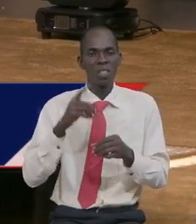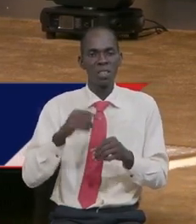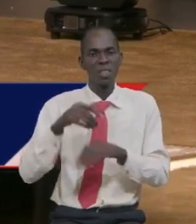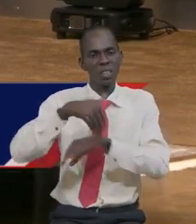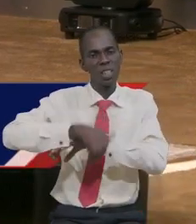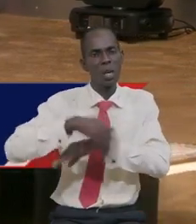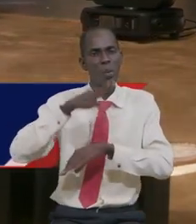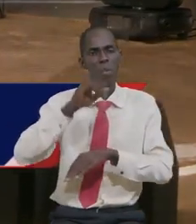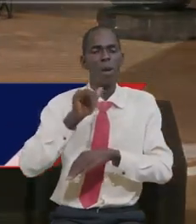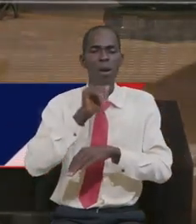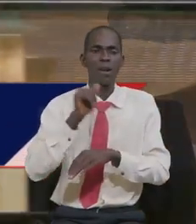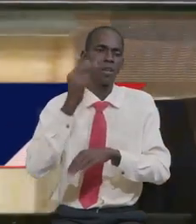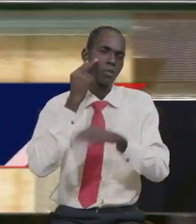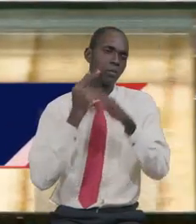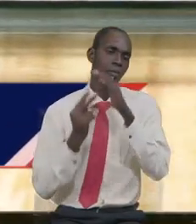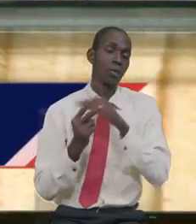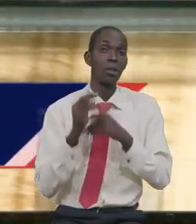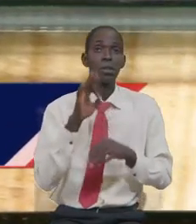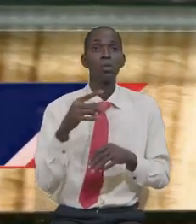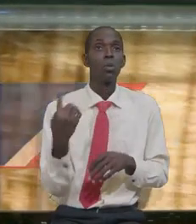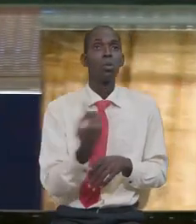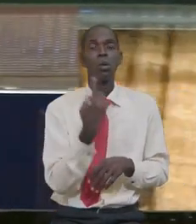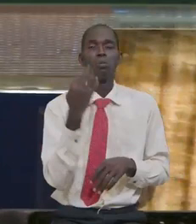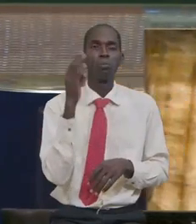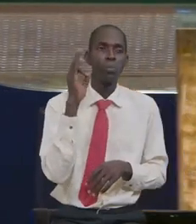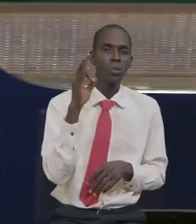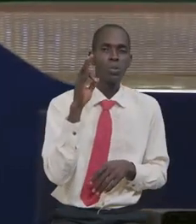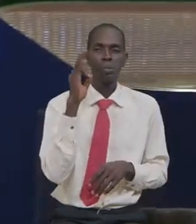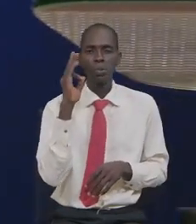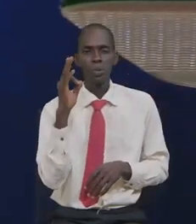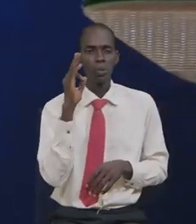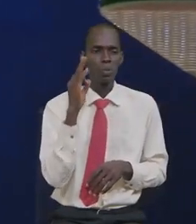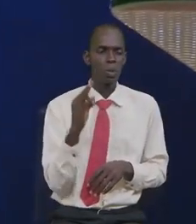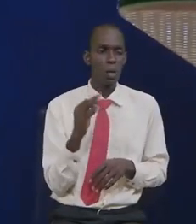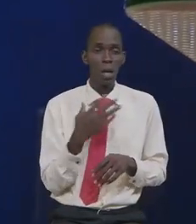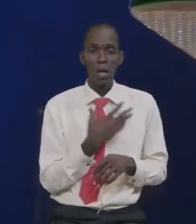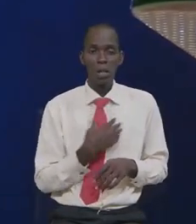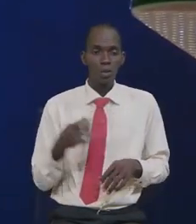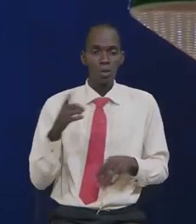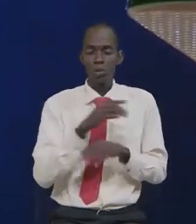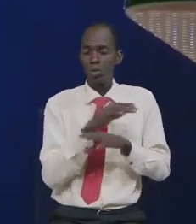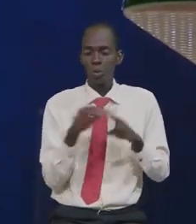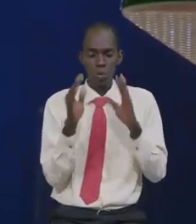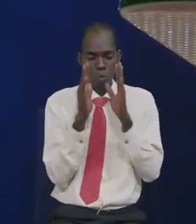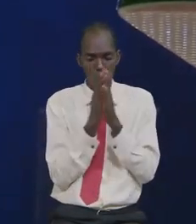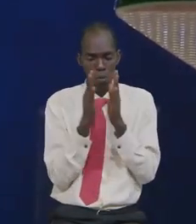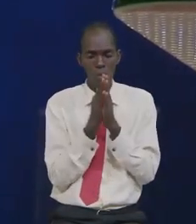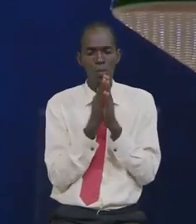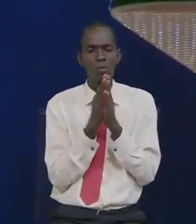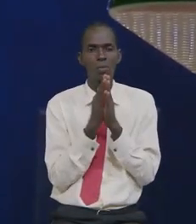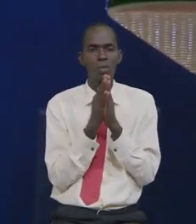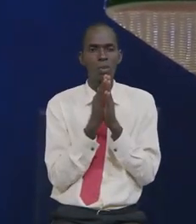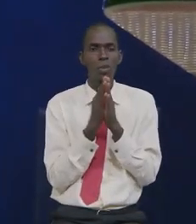Now, if you're only preaching, preaching, and preaching, and you are not praying, you might not have